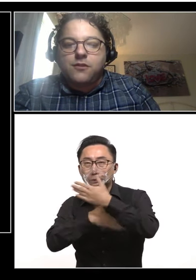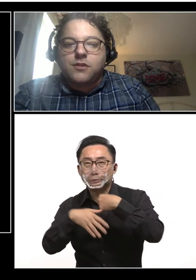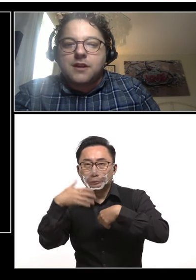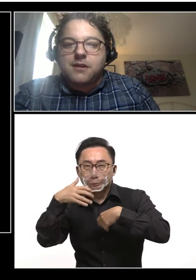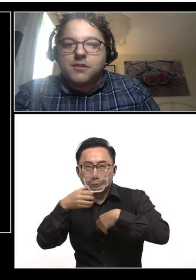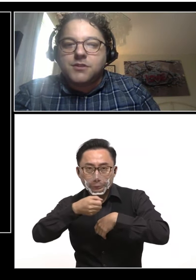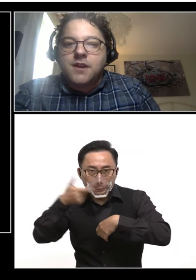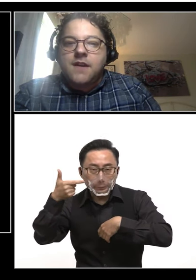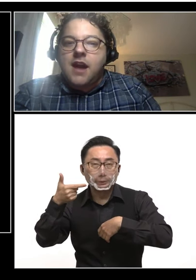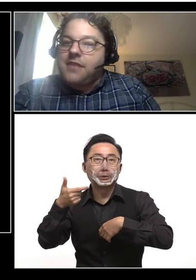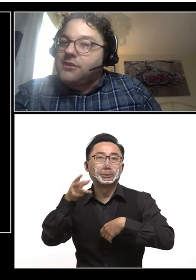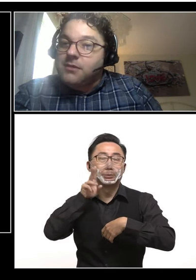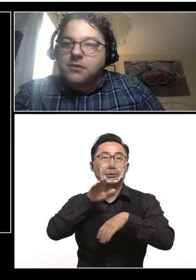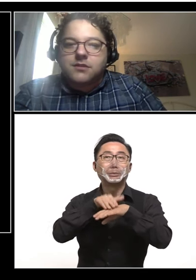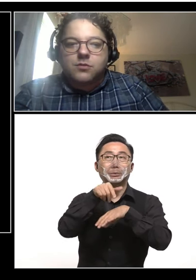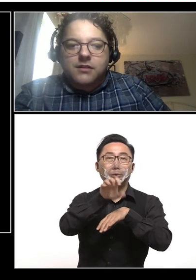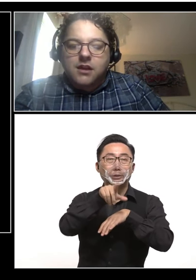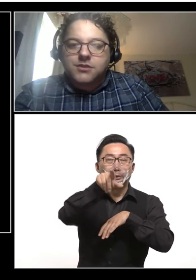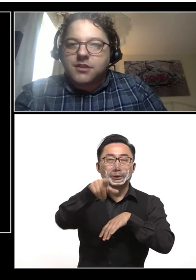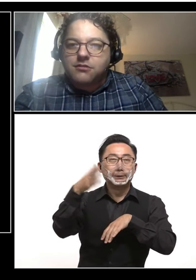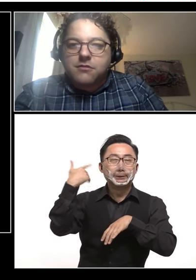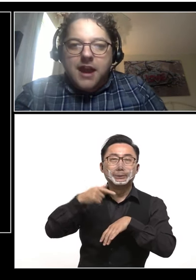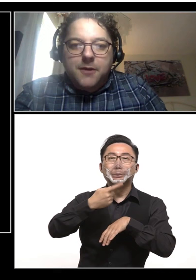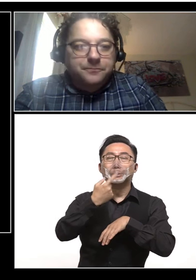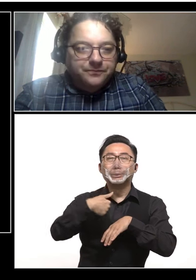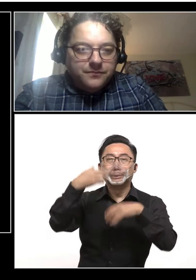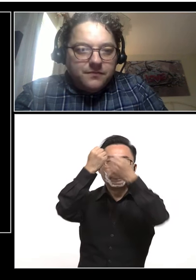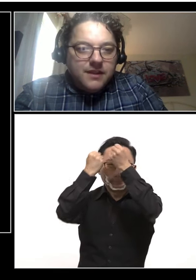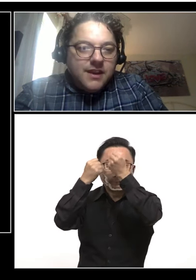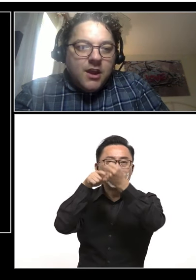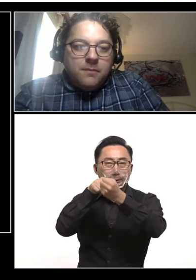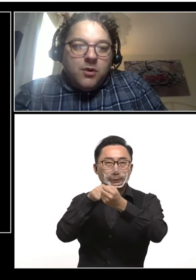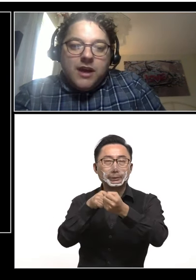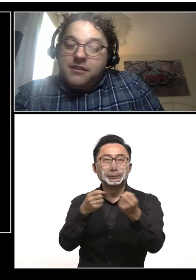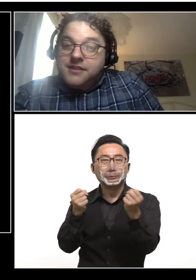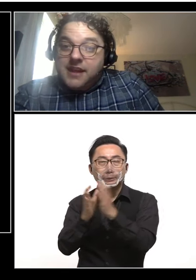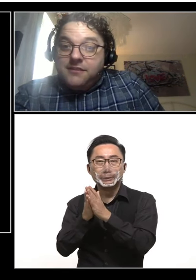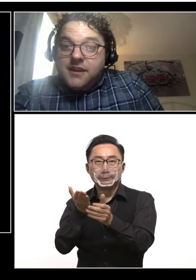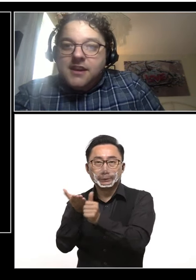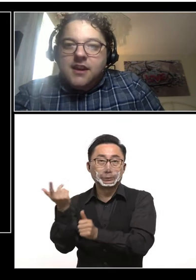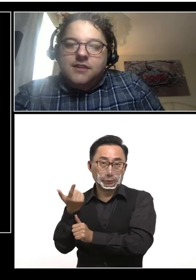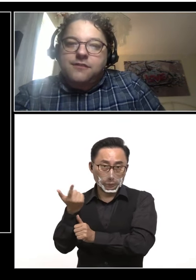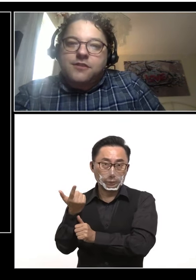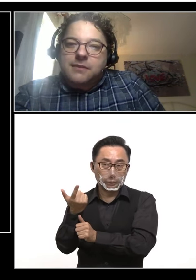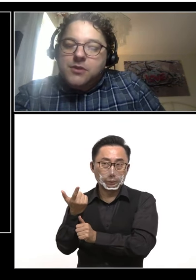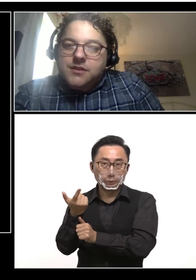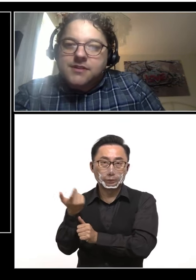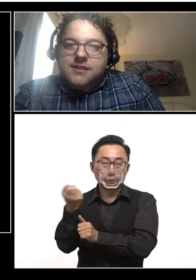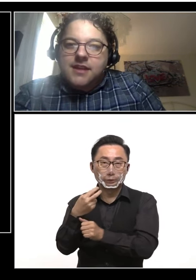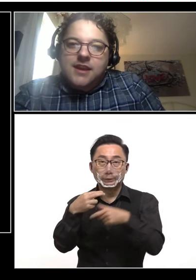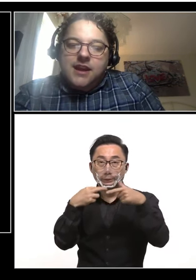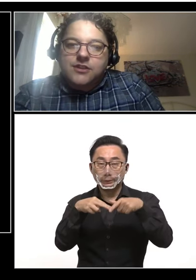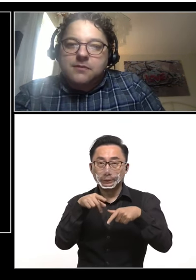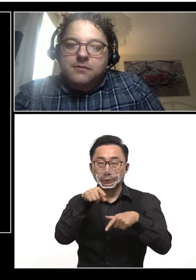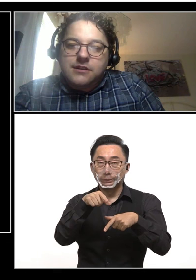before, the Khmer Rouge, and then some other ones as well that I'll just go through now. Poor health and safety. So for example, you can see there